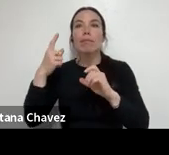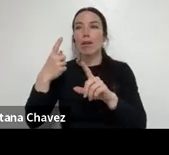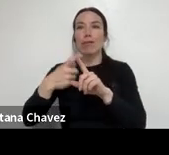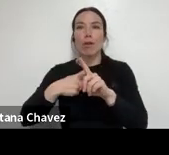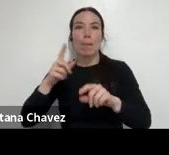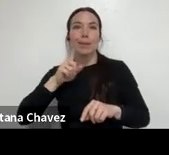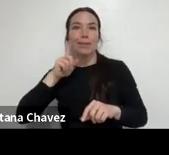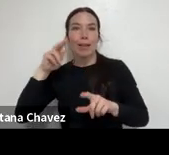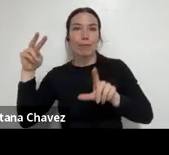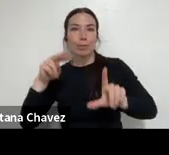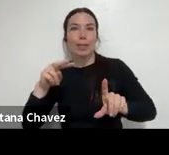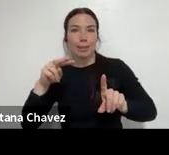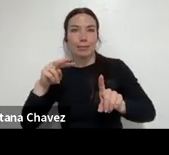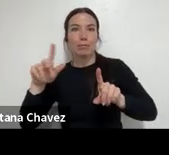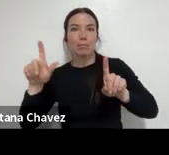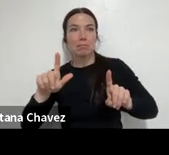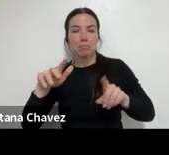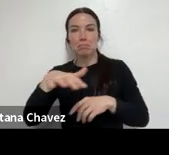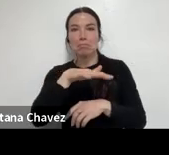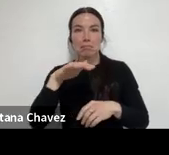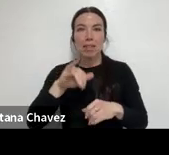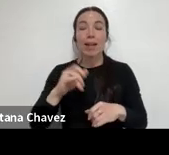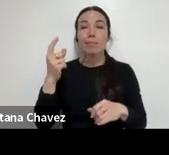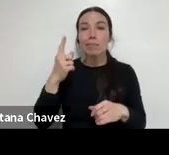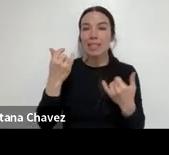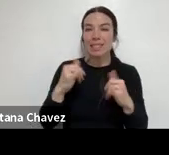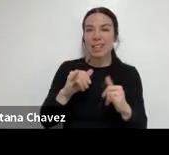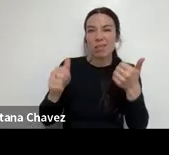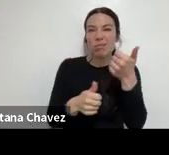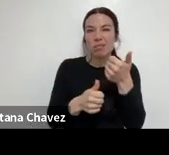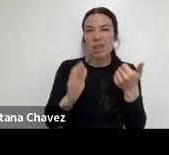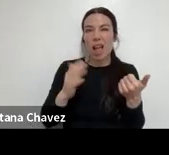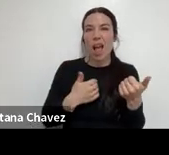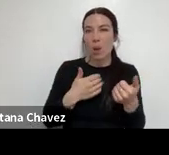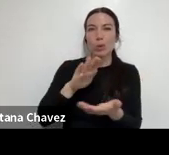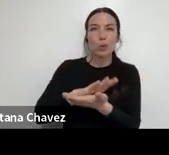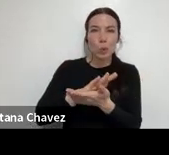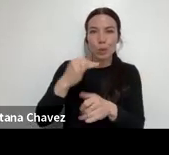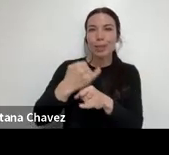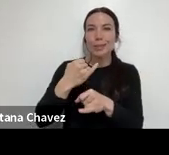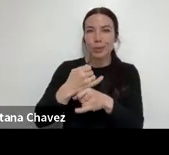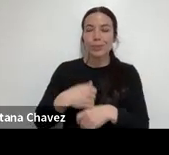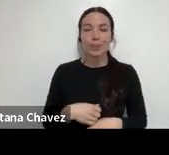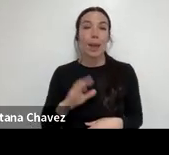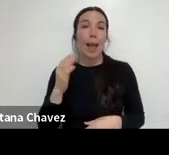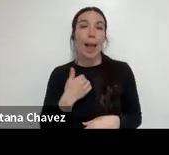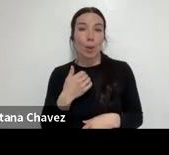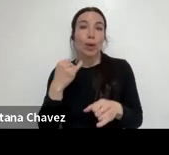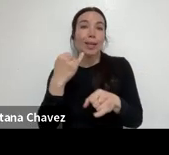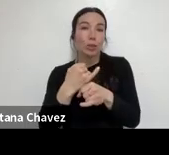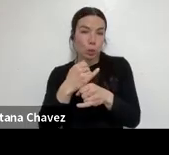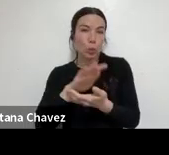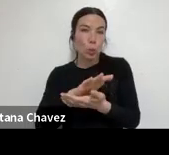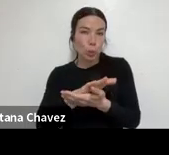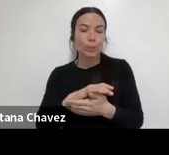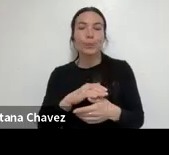our institute. And one of the specificities of our institute is that we